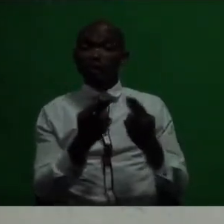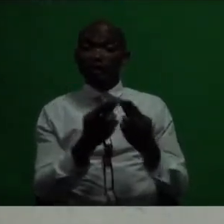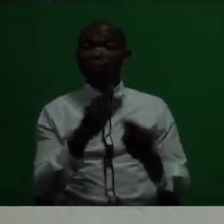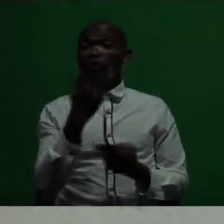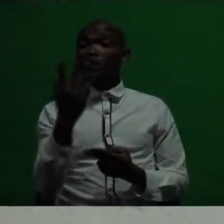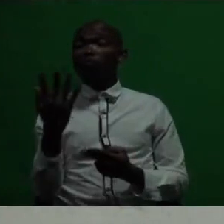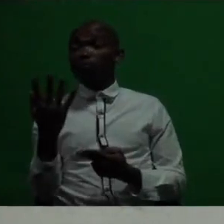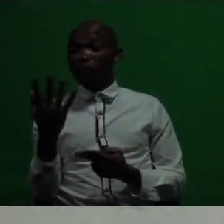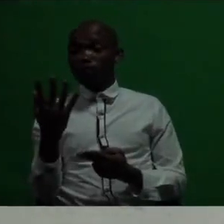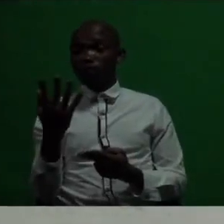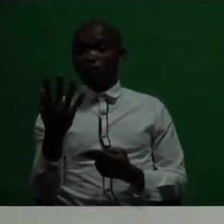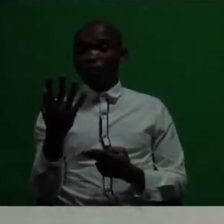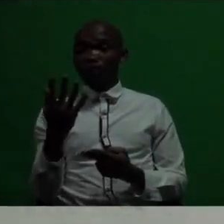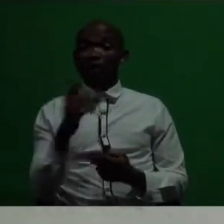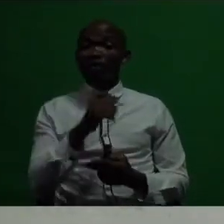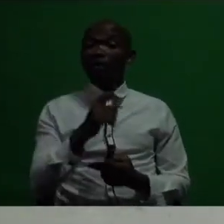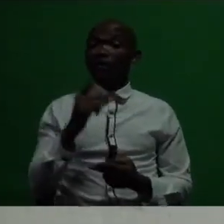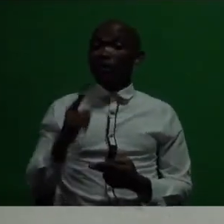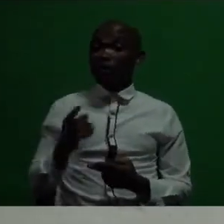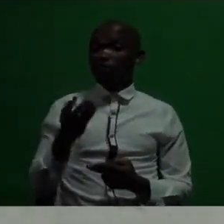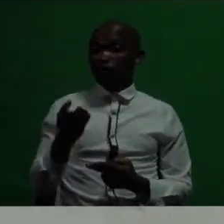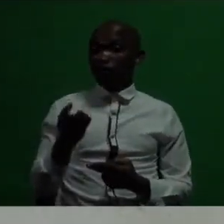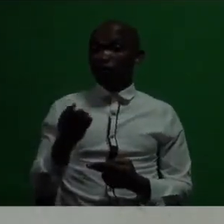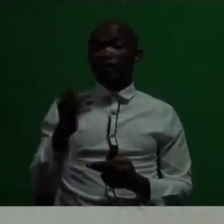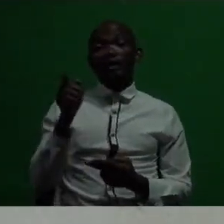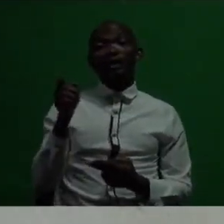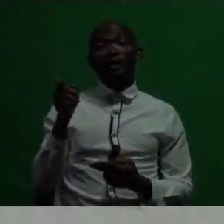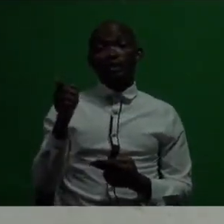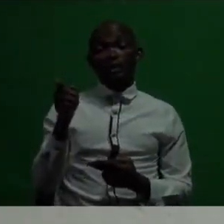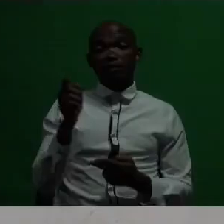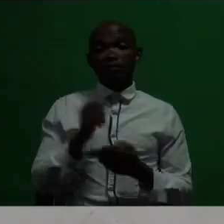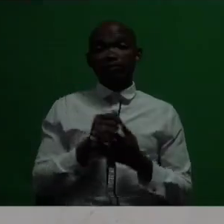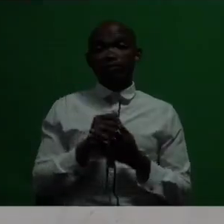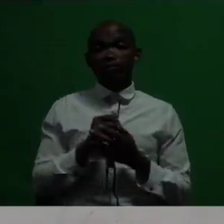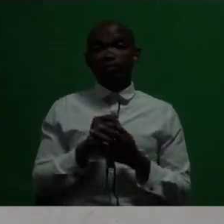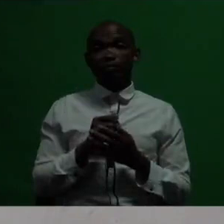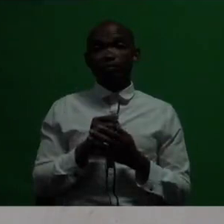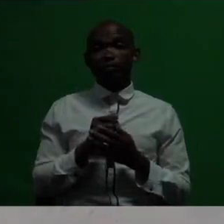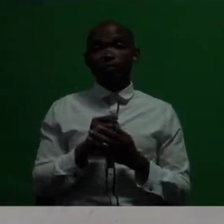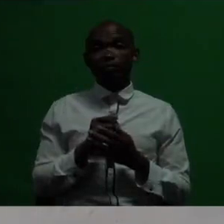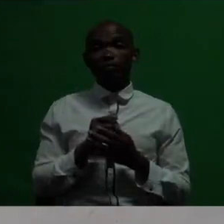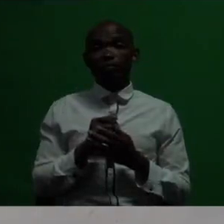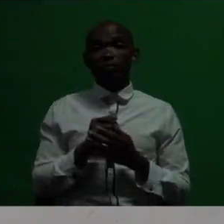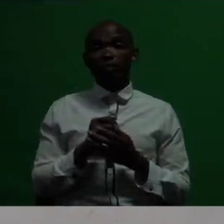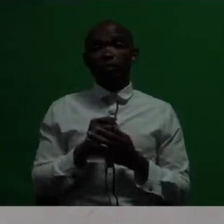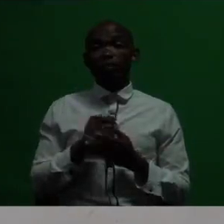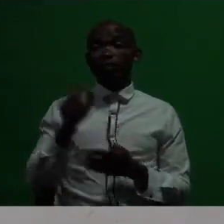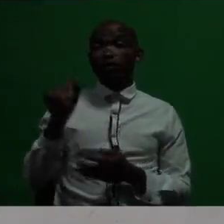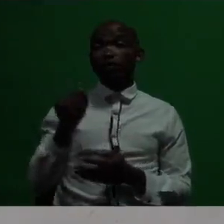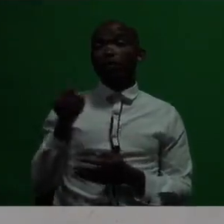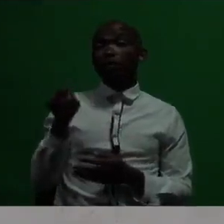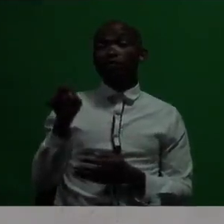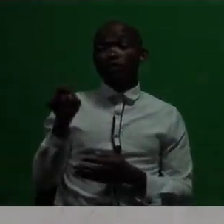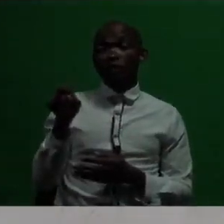of atoms. Therefore, this is what